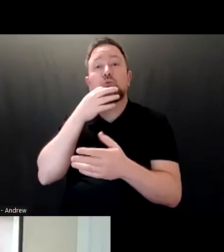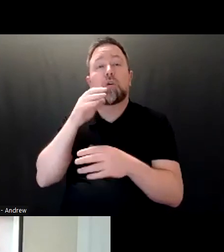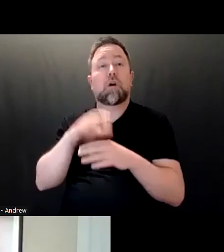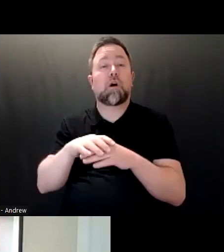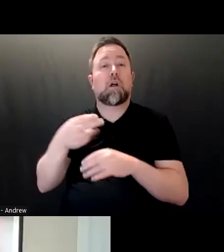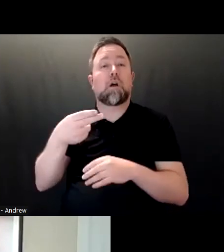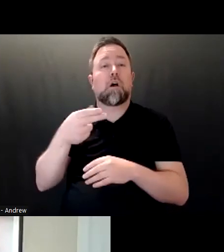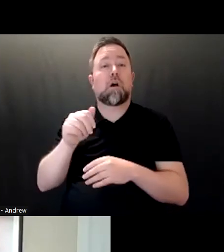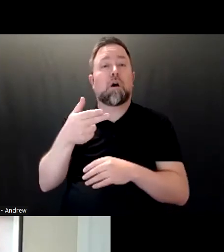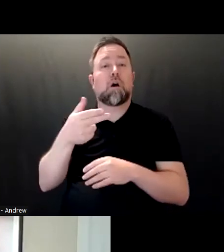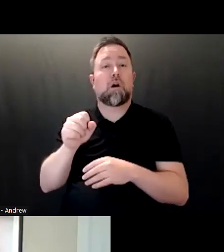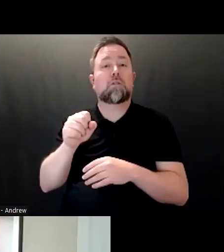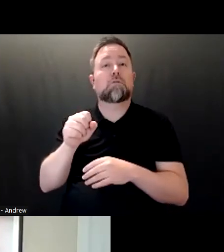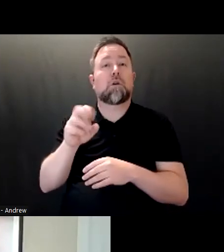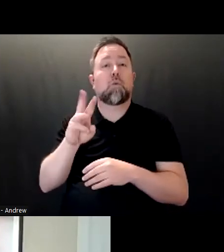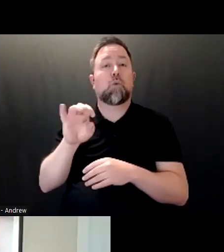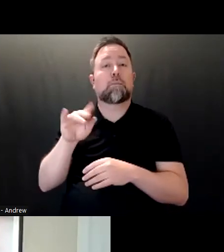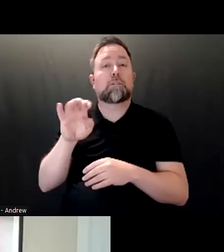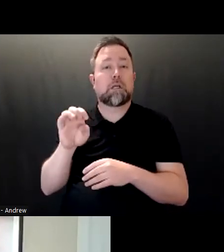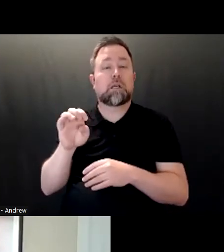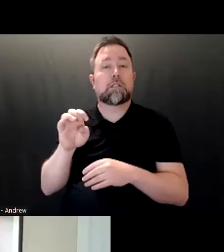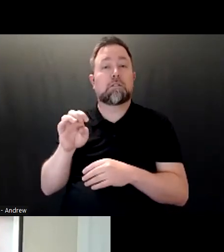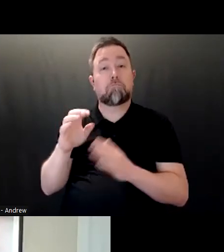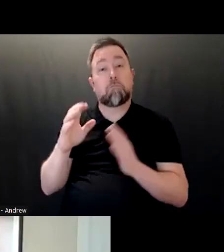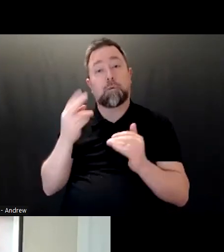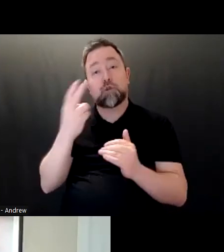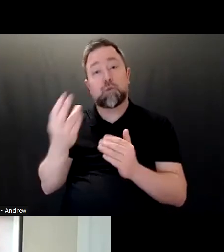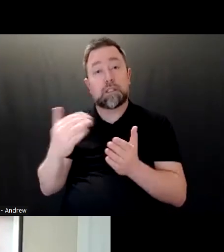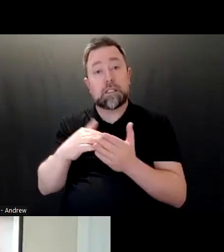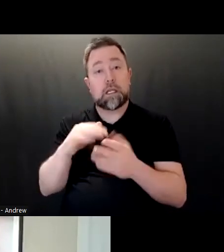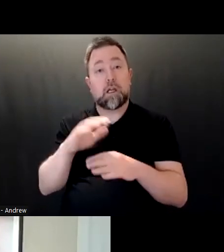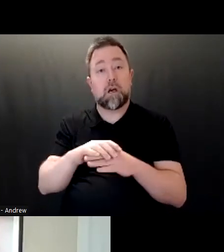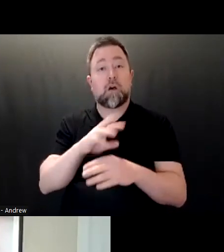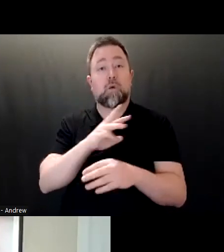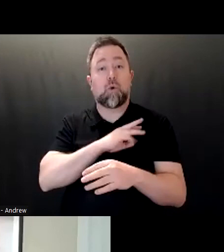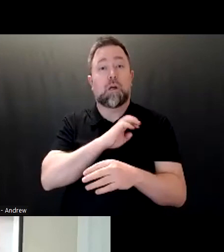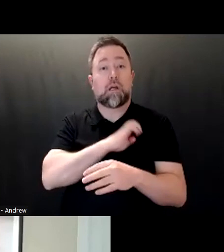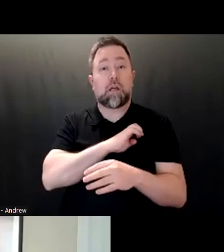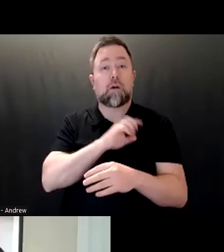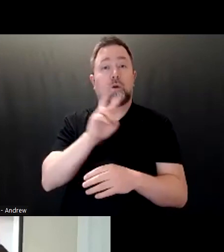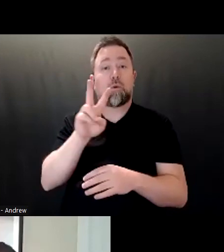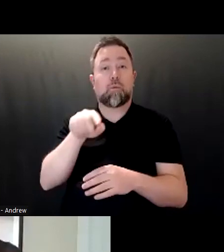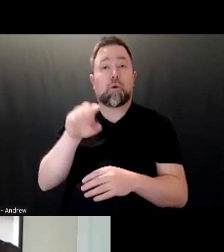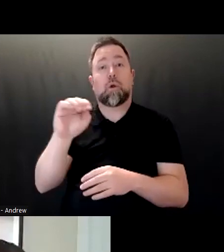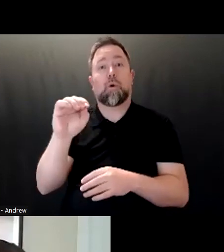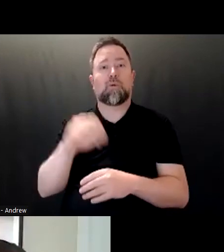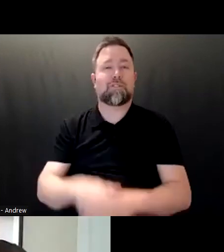the life and work of Wharton Esherick. Can you talk a little bit more about what led them to make that decision?